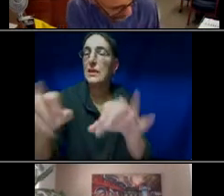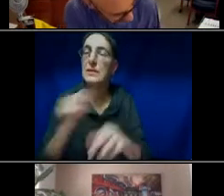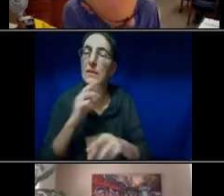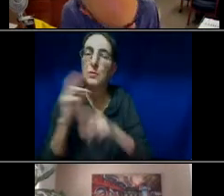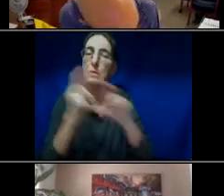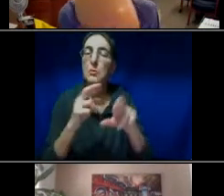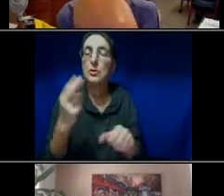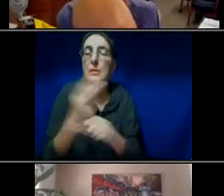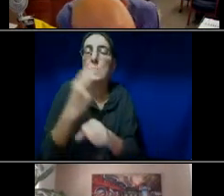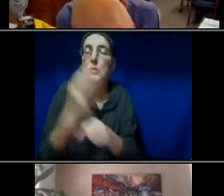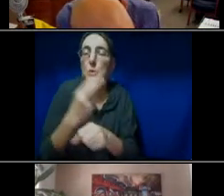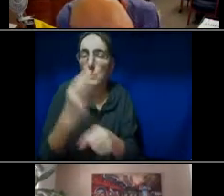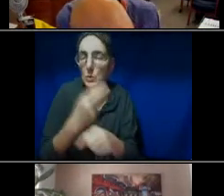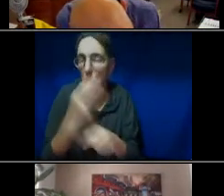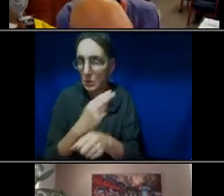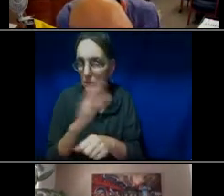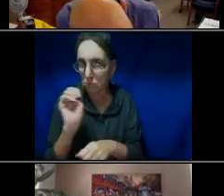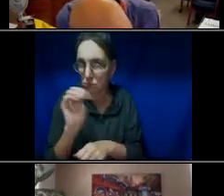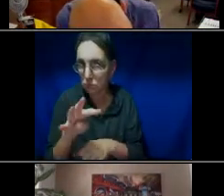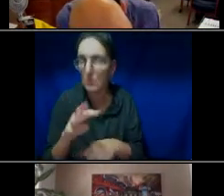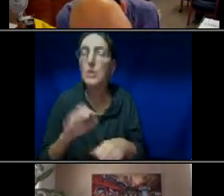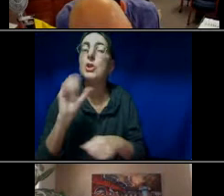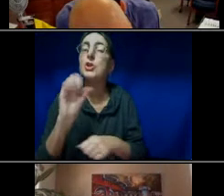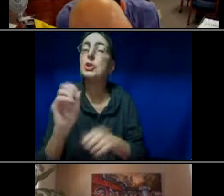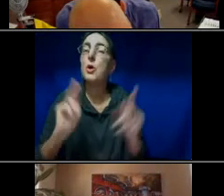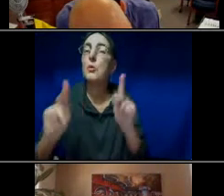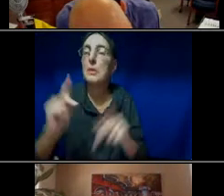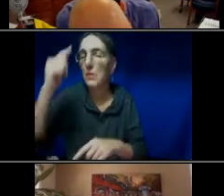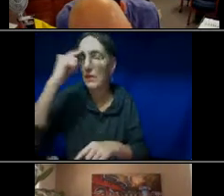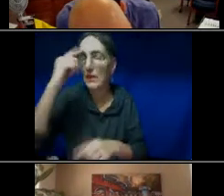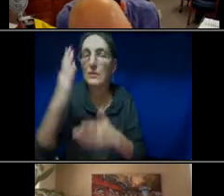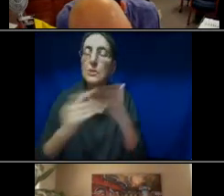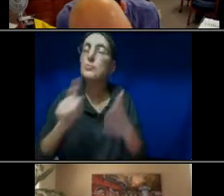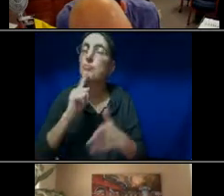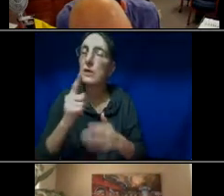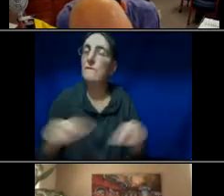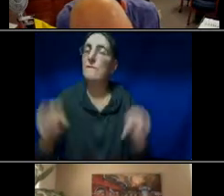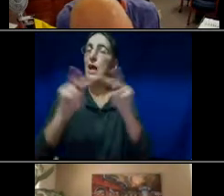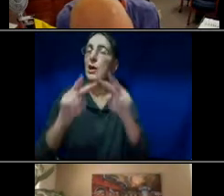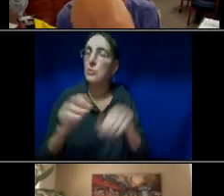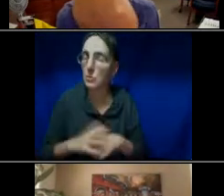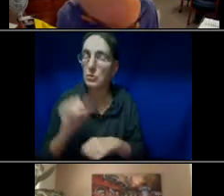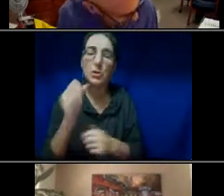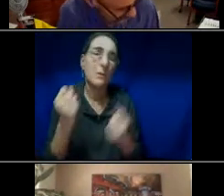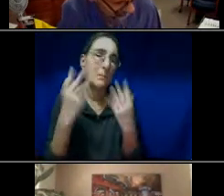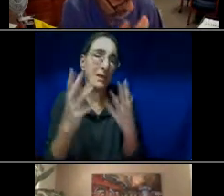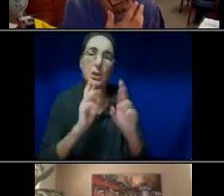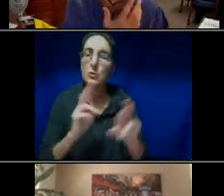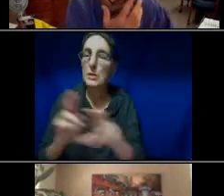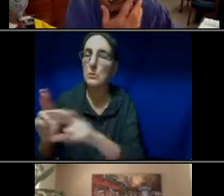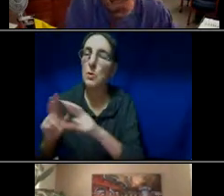used. So that people think that there's some real value. So many reports get issued,